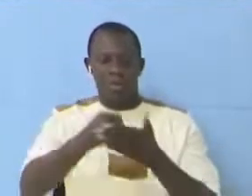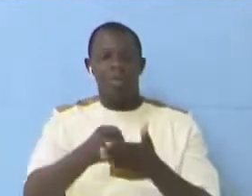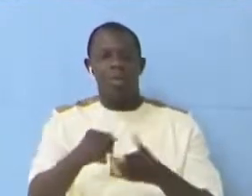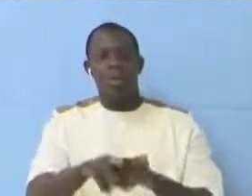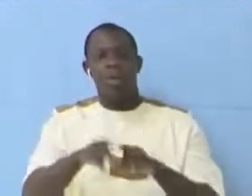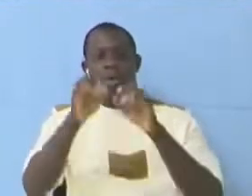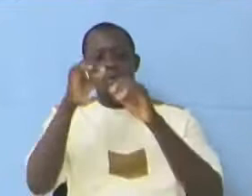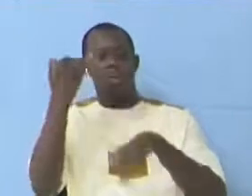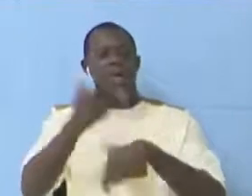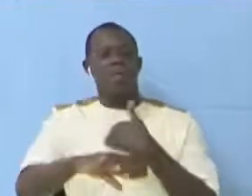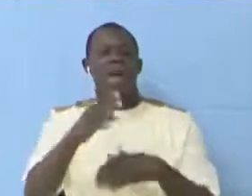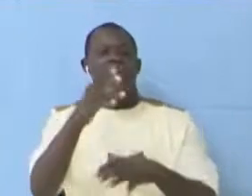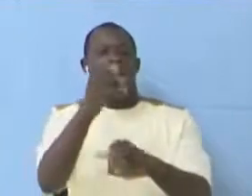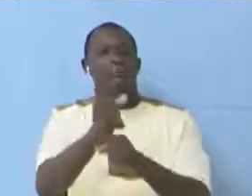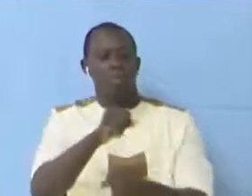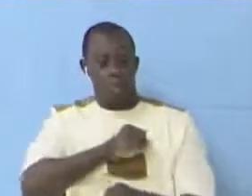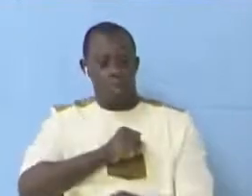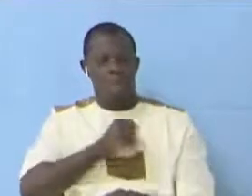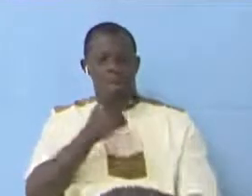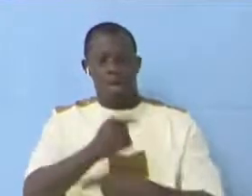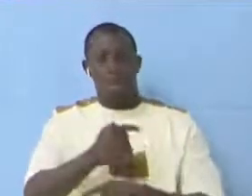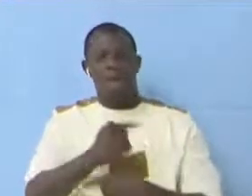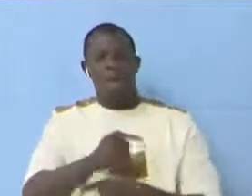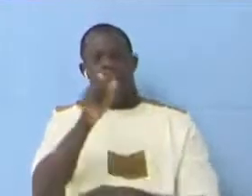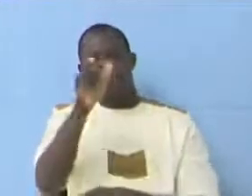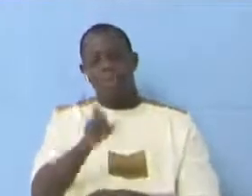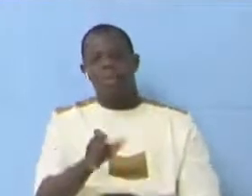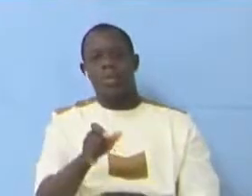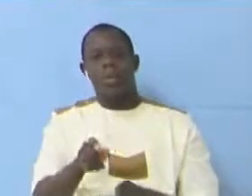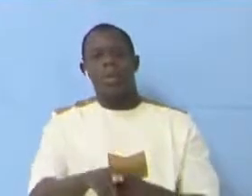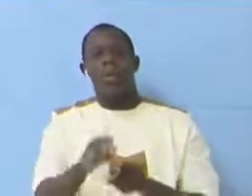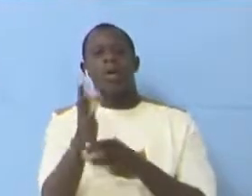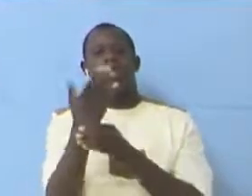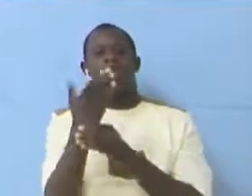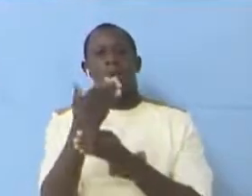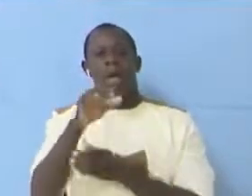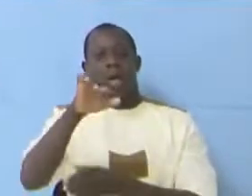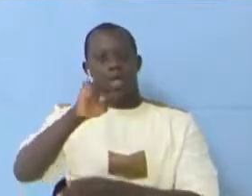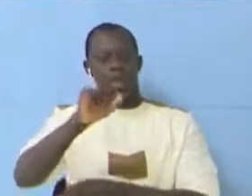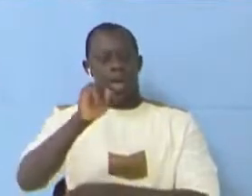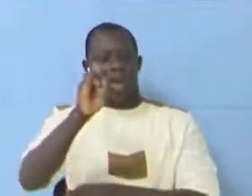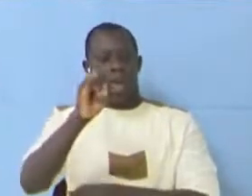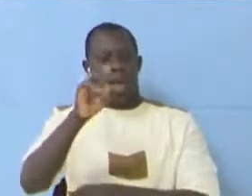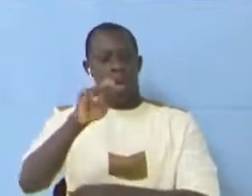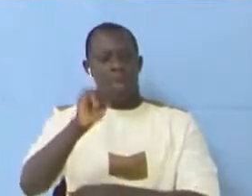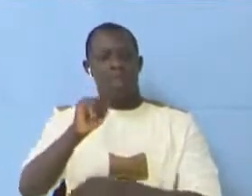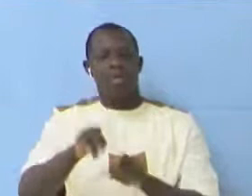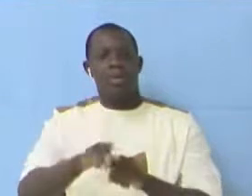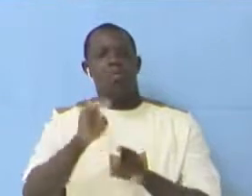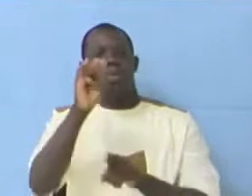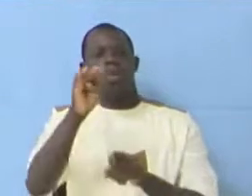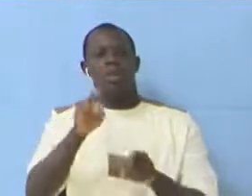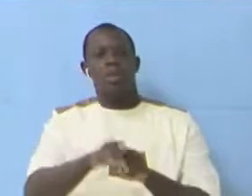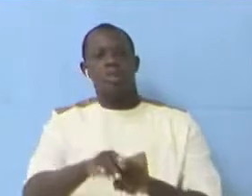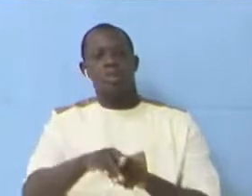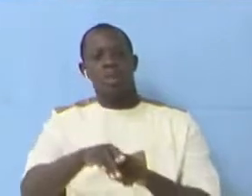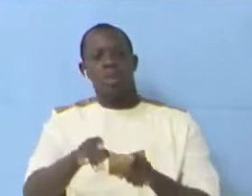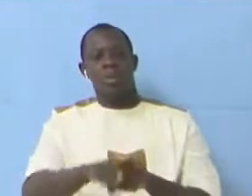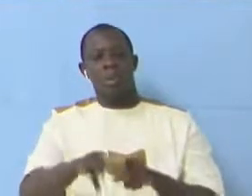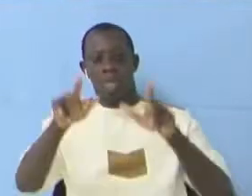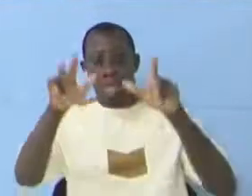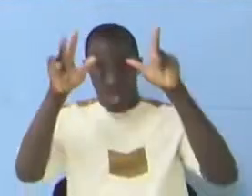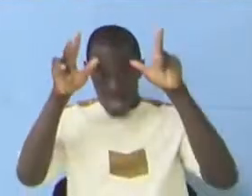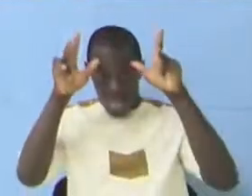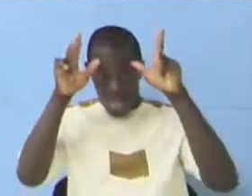regime that would not help its citizens. Dr. Sen called it a vampire state, a